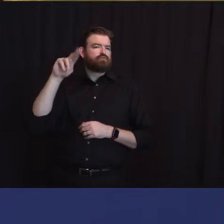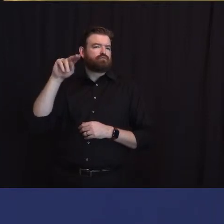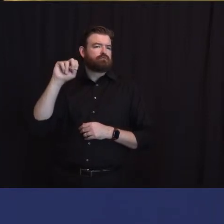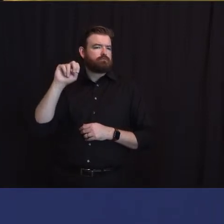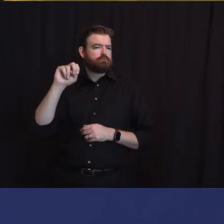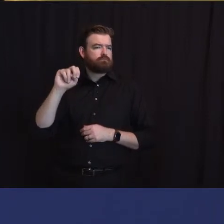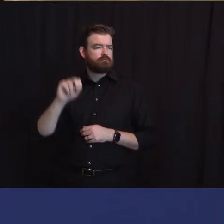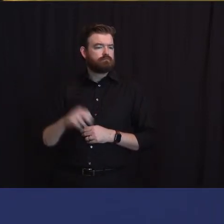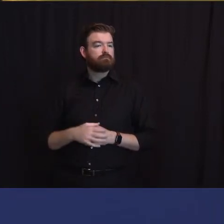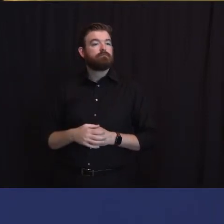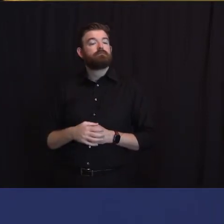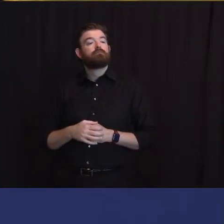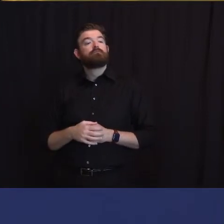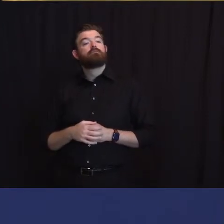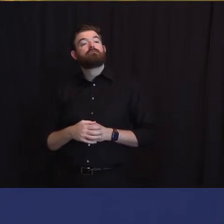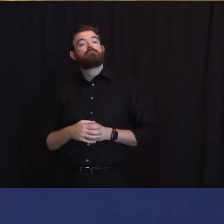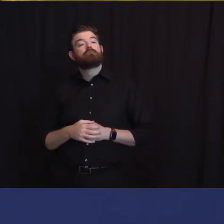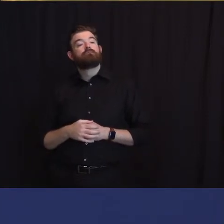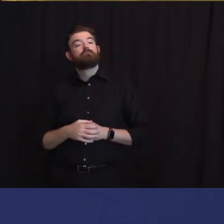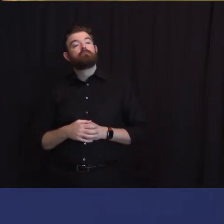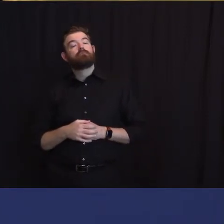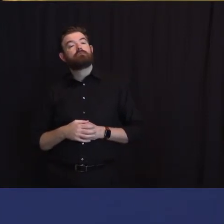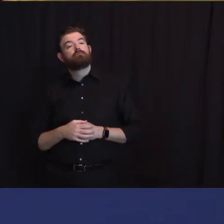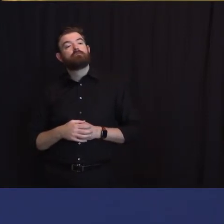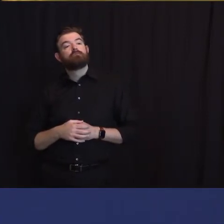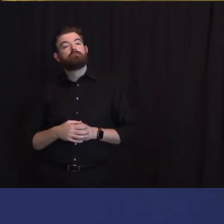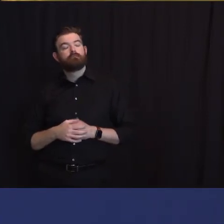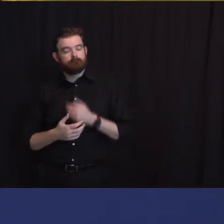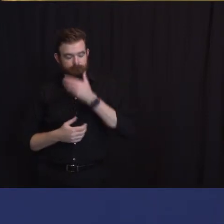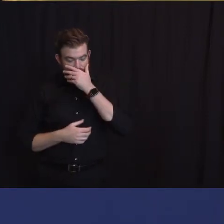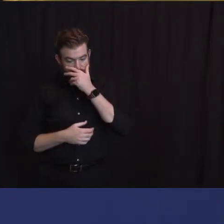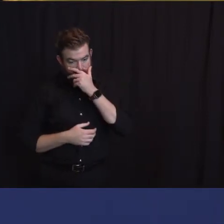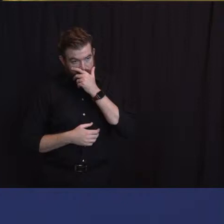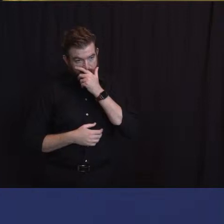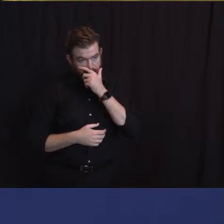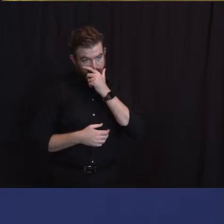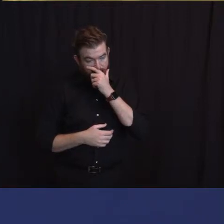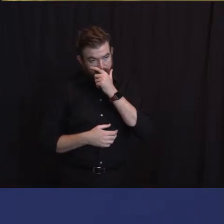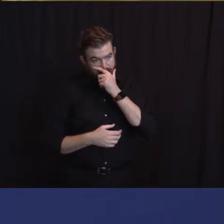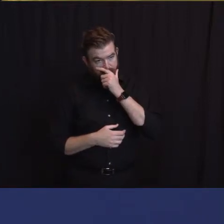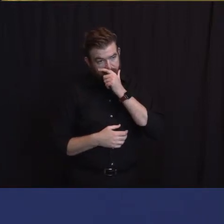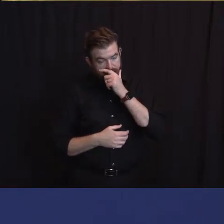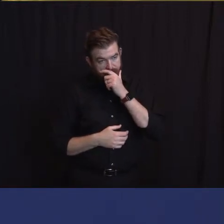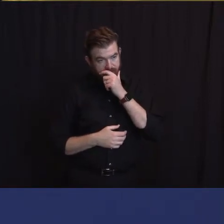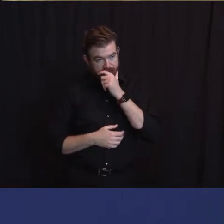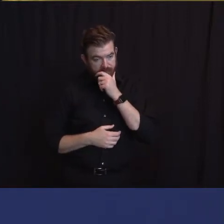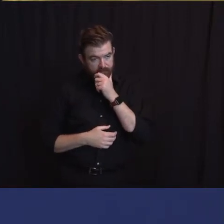I wasn't promising a committee you to a June timing, but that we also updated